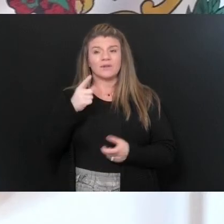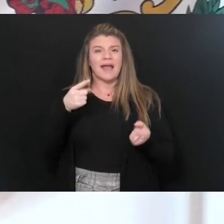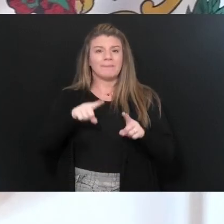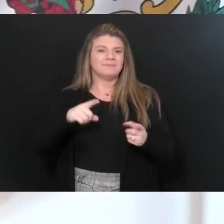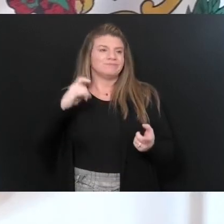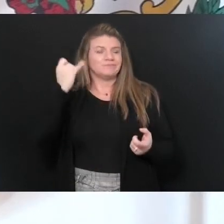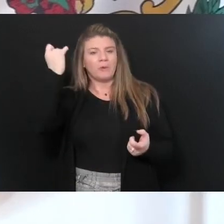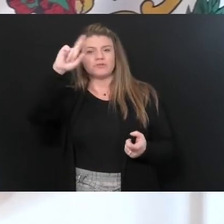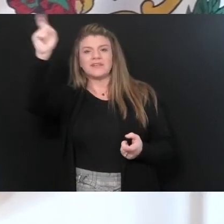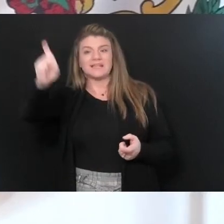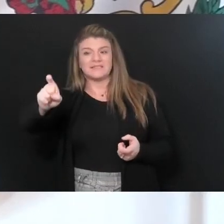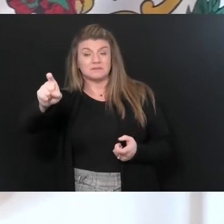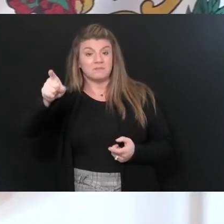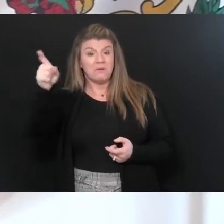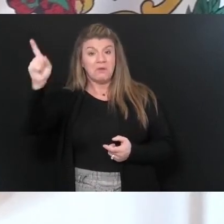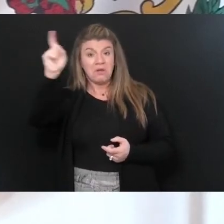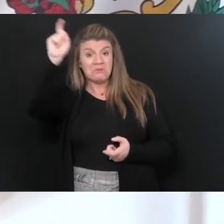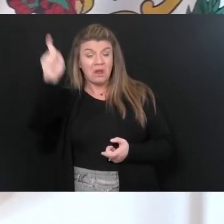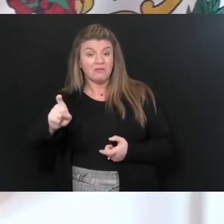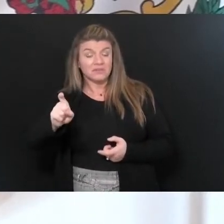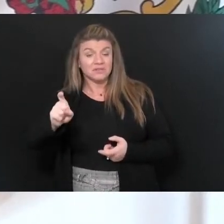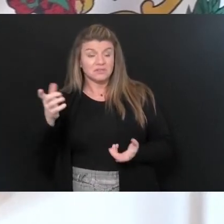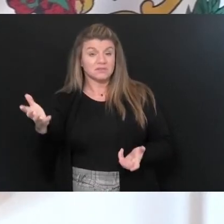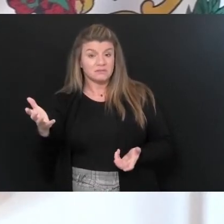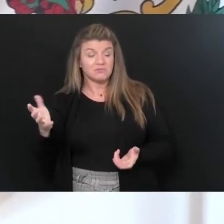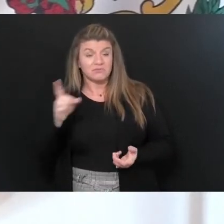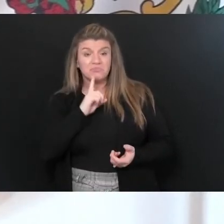And Texas is a pretty,